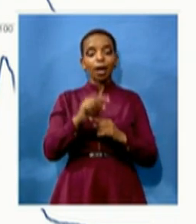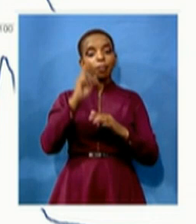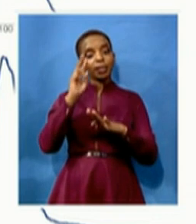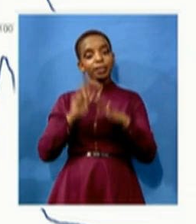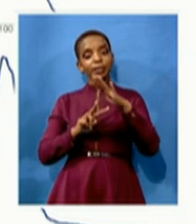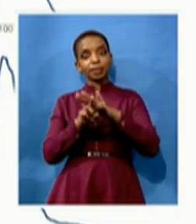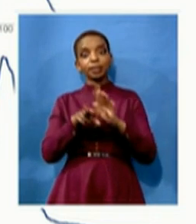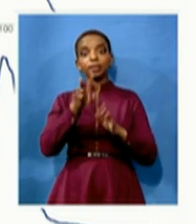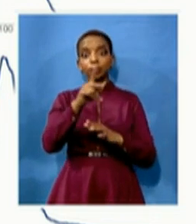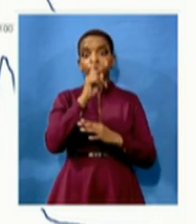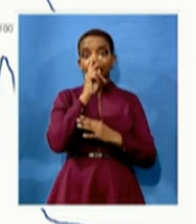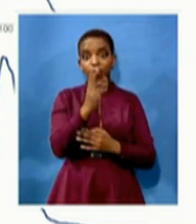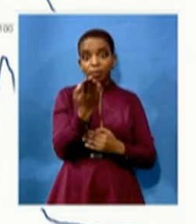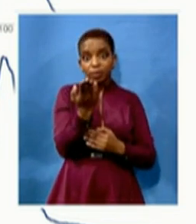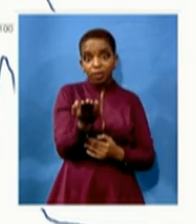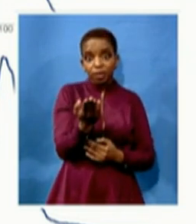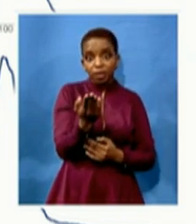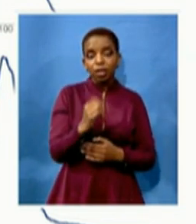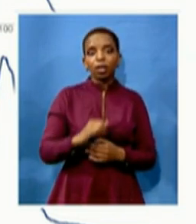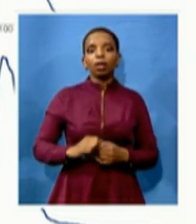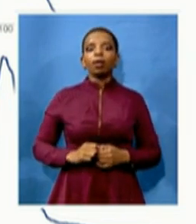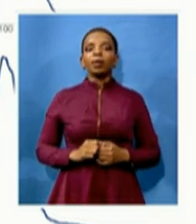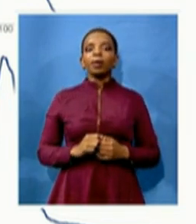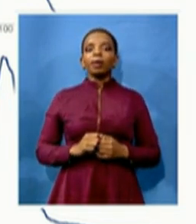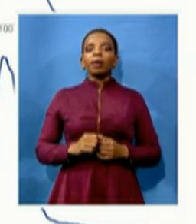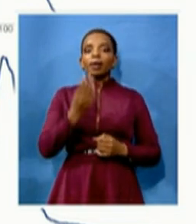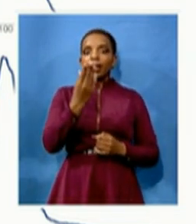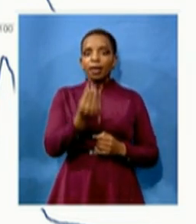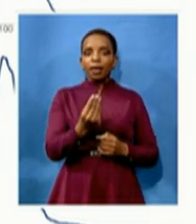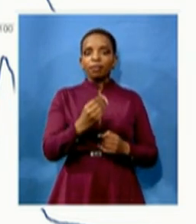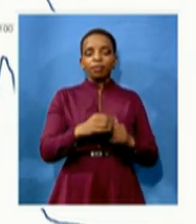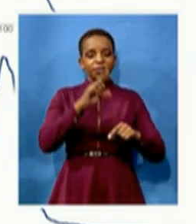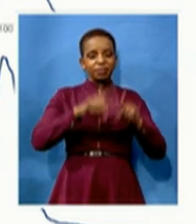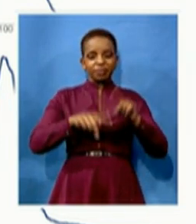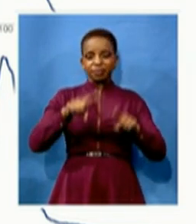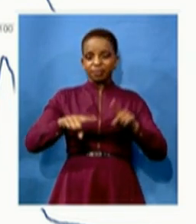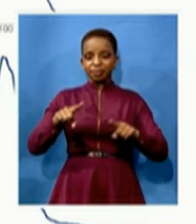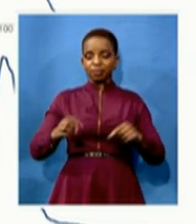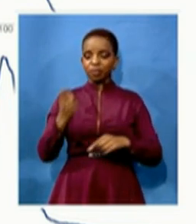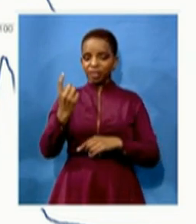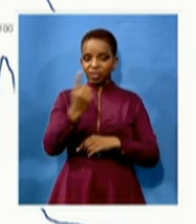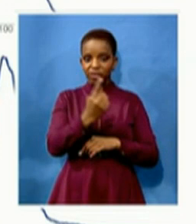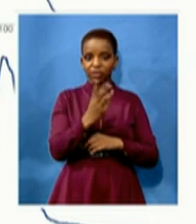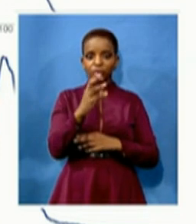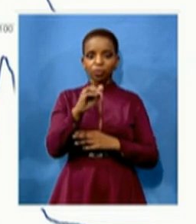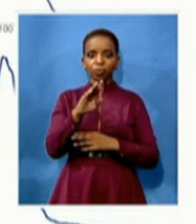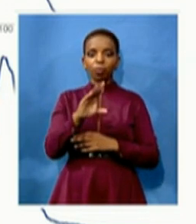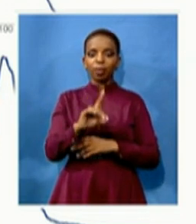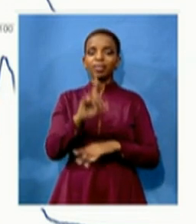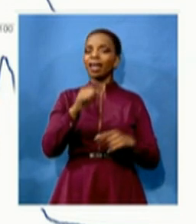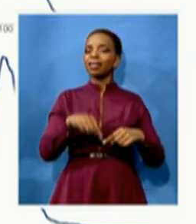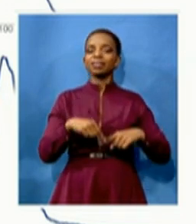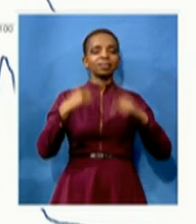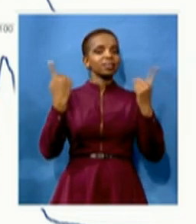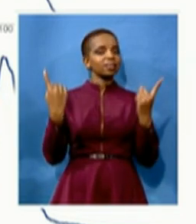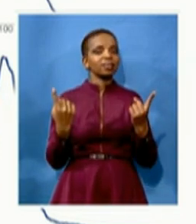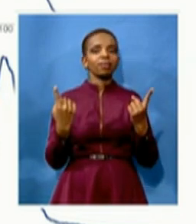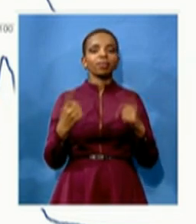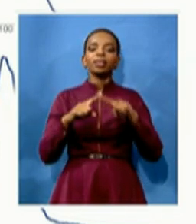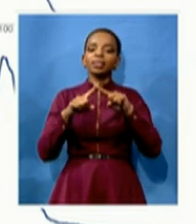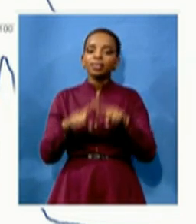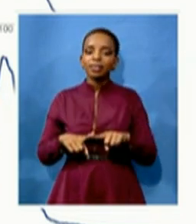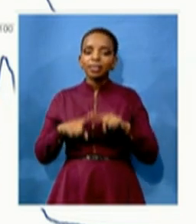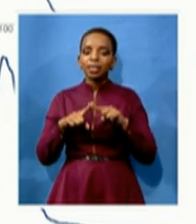see that the dynamics in different wards is really quite different depending on local density, age population,